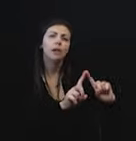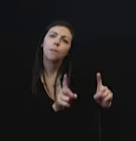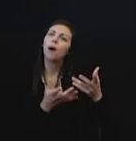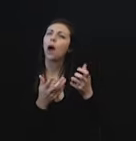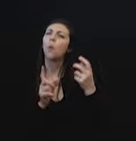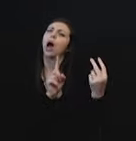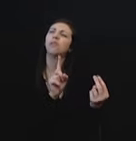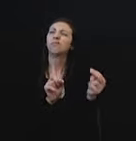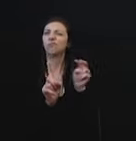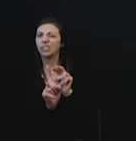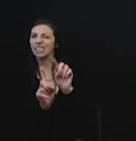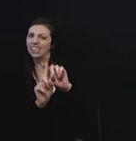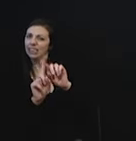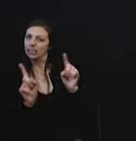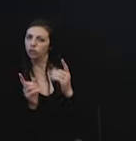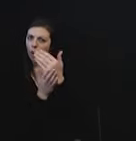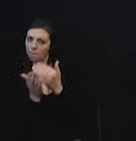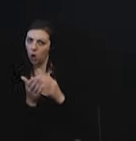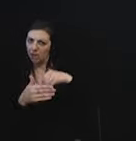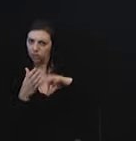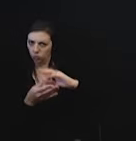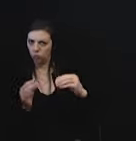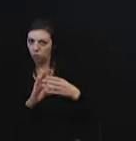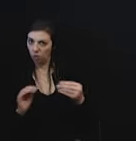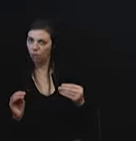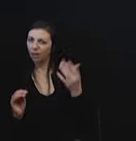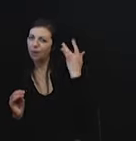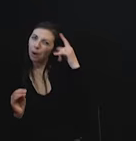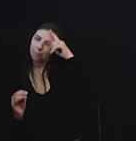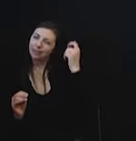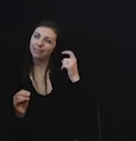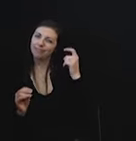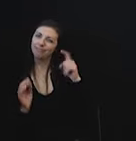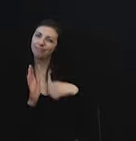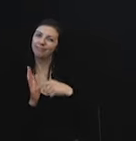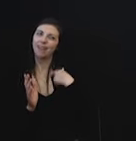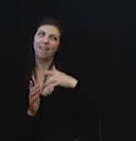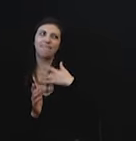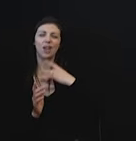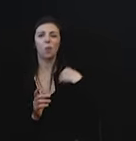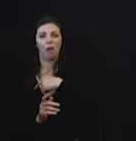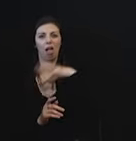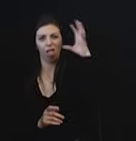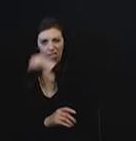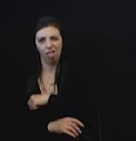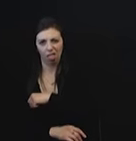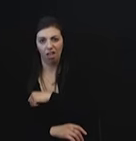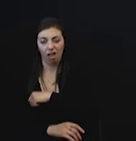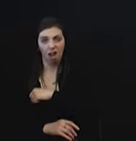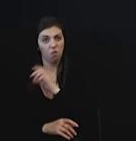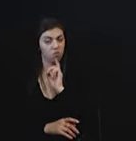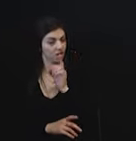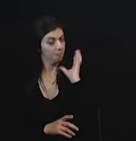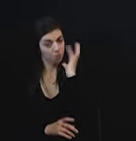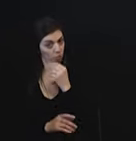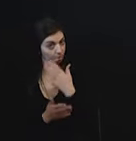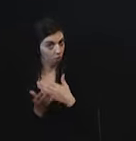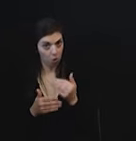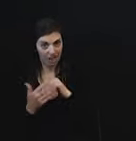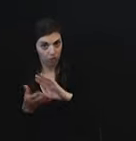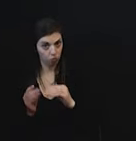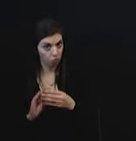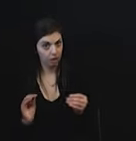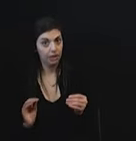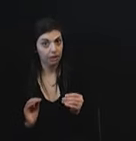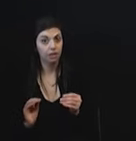at a different part of this story, because I think we miss it sometimes. We miss a beautiful part of the story. If